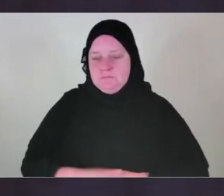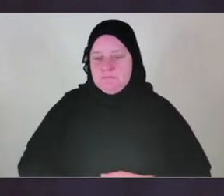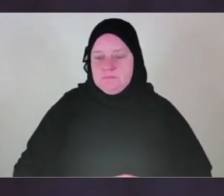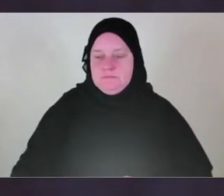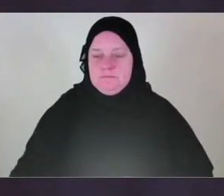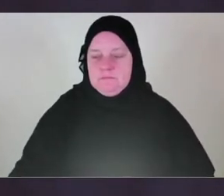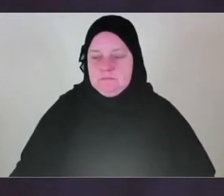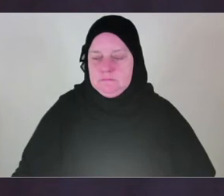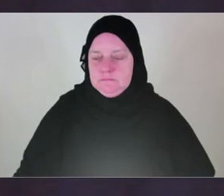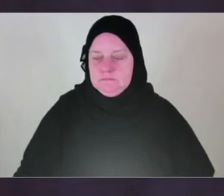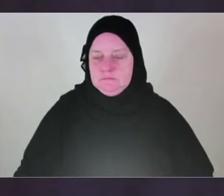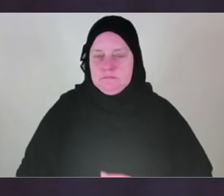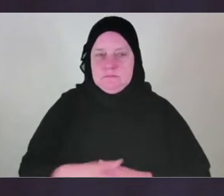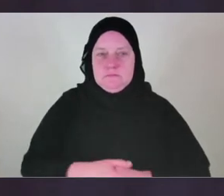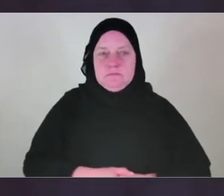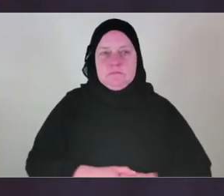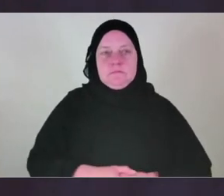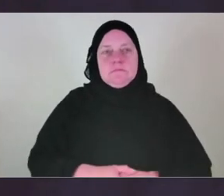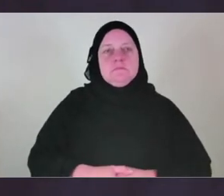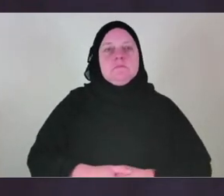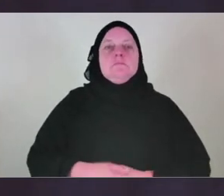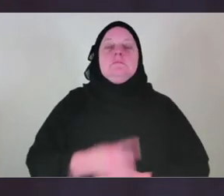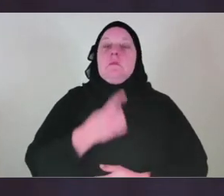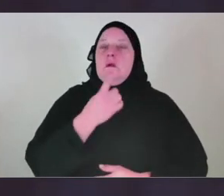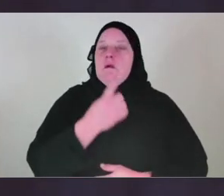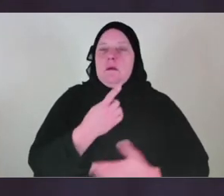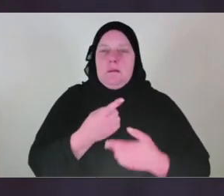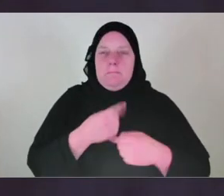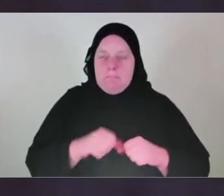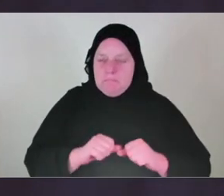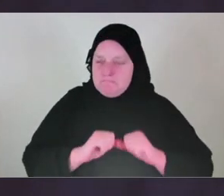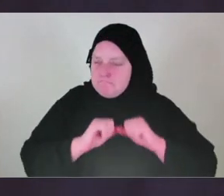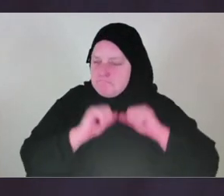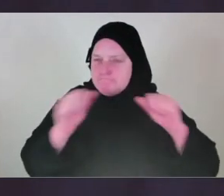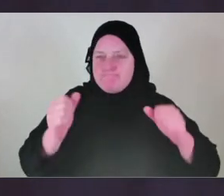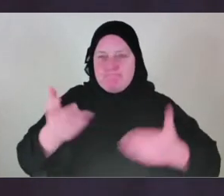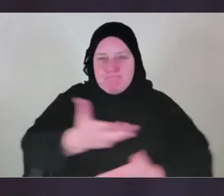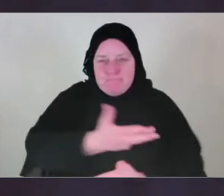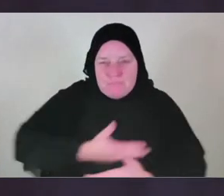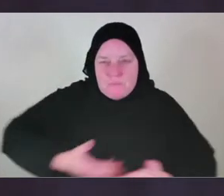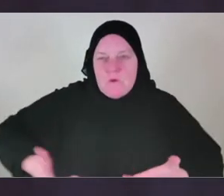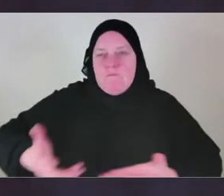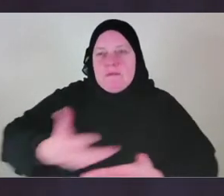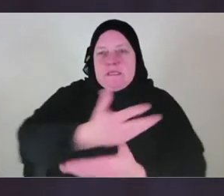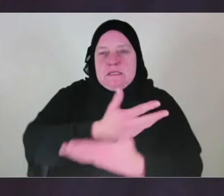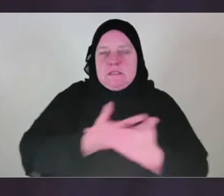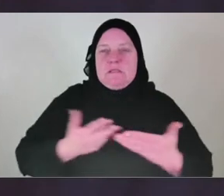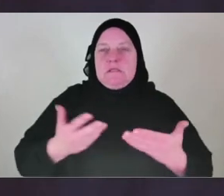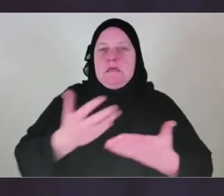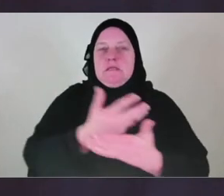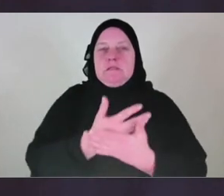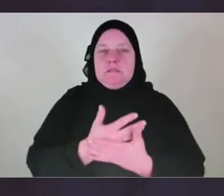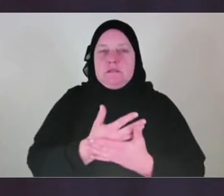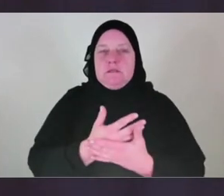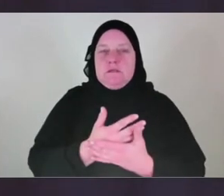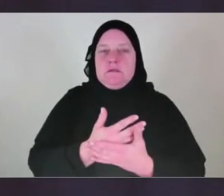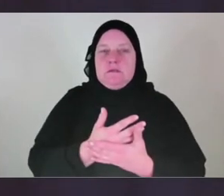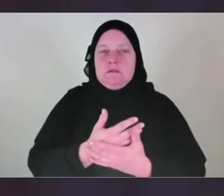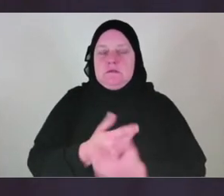In fact, one of the biggest discussions that's always mentioned on these nights is his